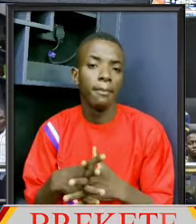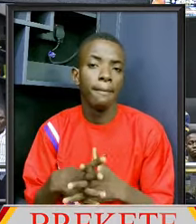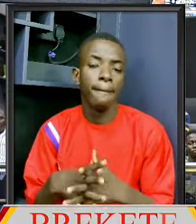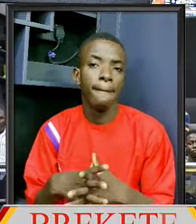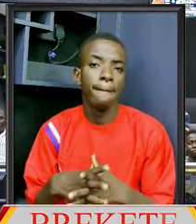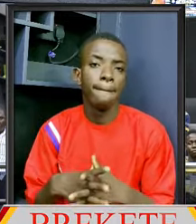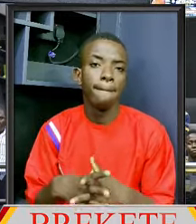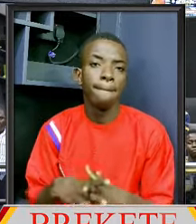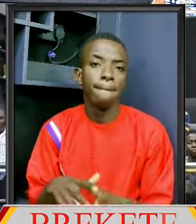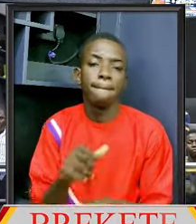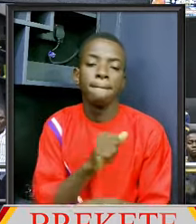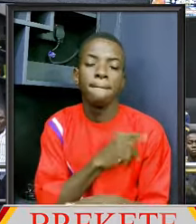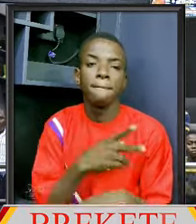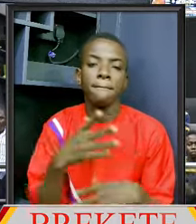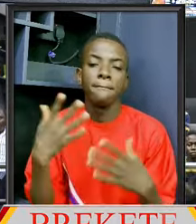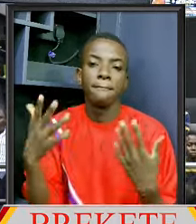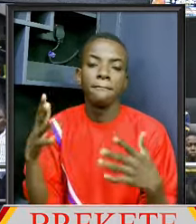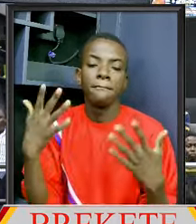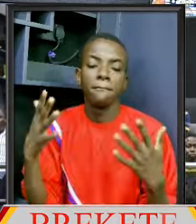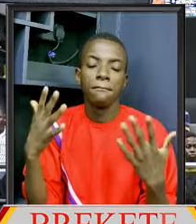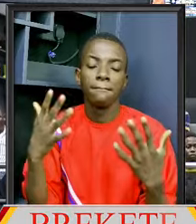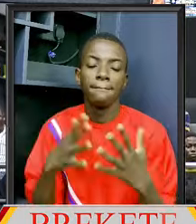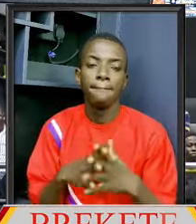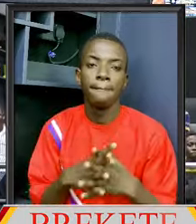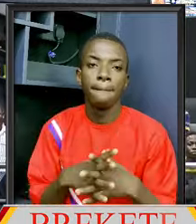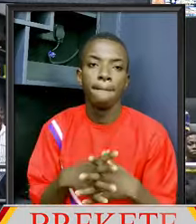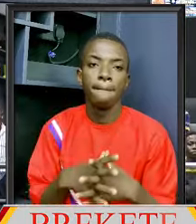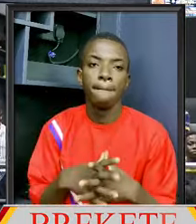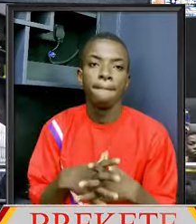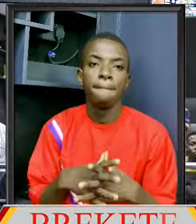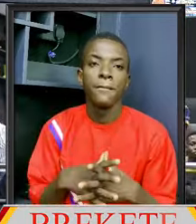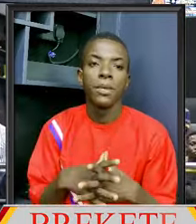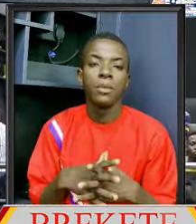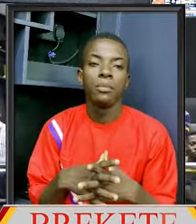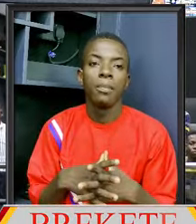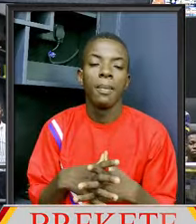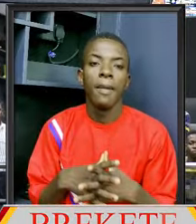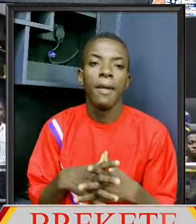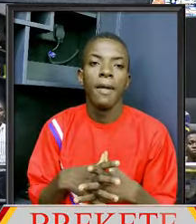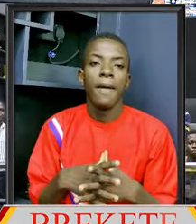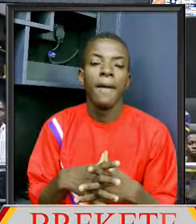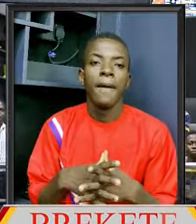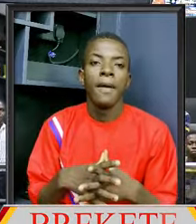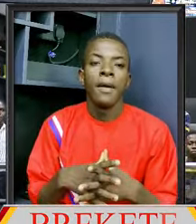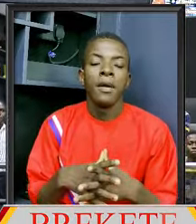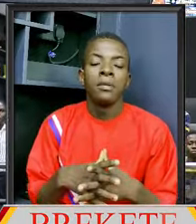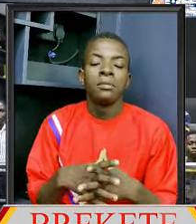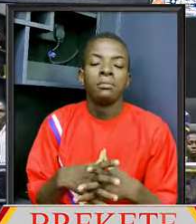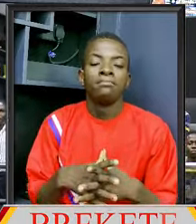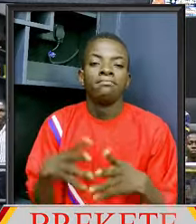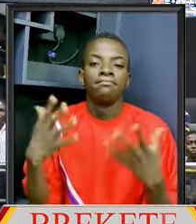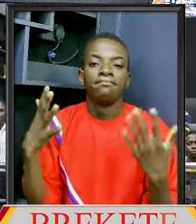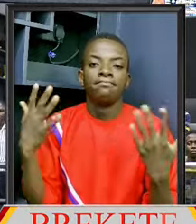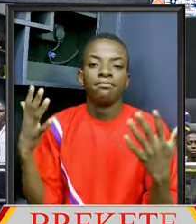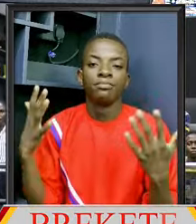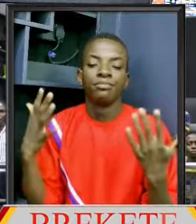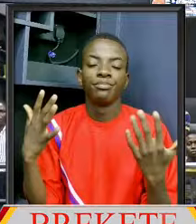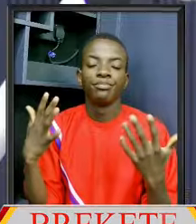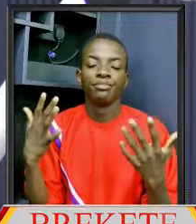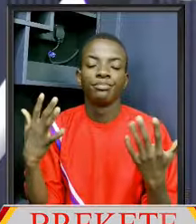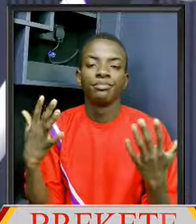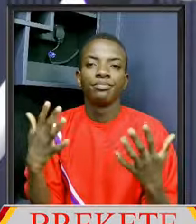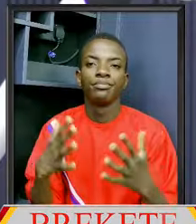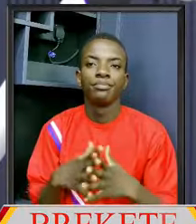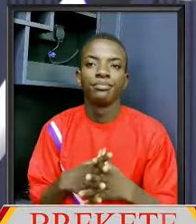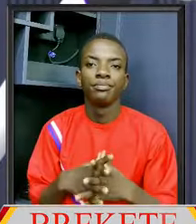Oh, I mean, make we appreciate Dr. Ifani. Make we appreciate them now. Are we not learning? Me, are they learn? Me, are